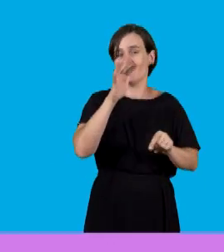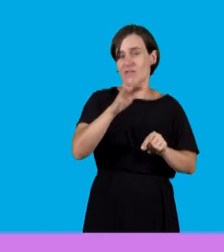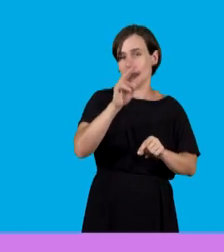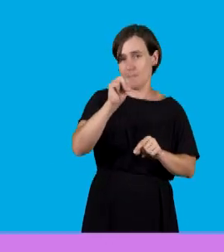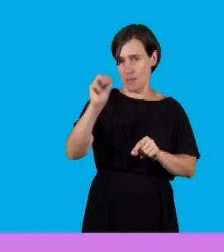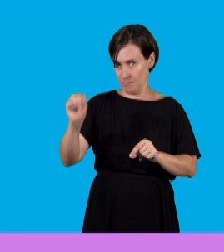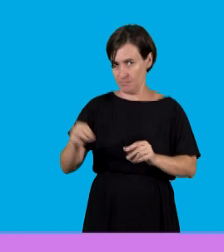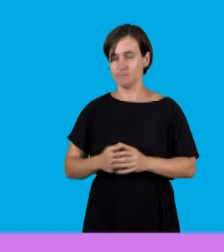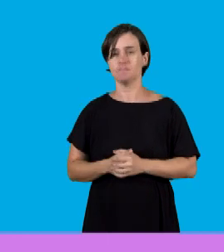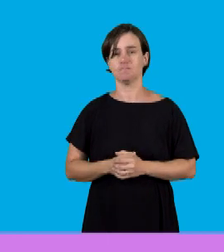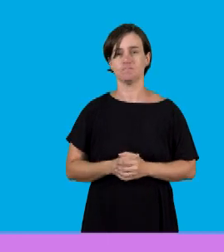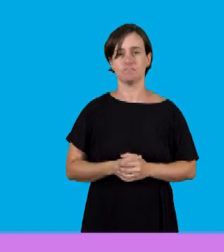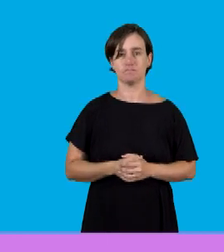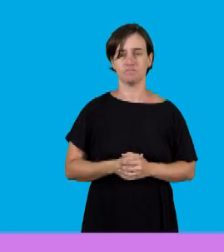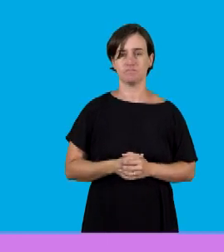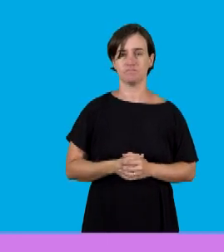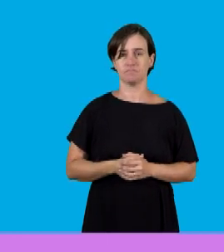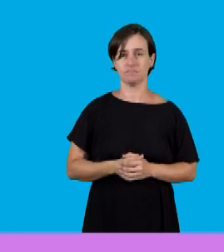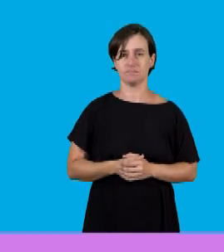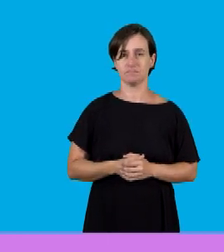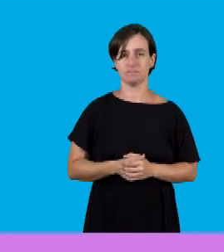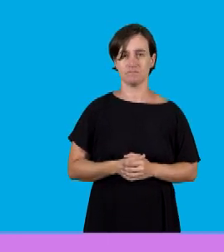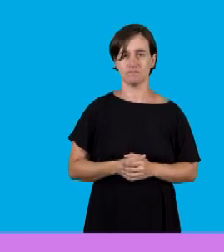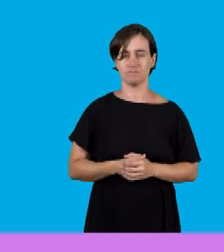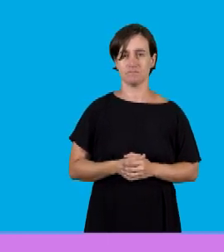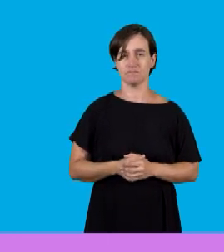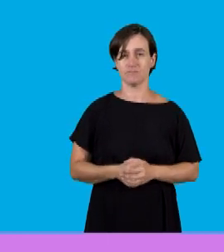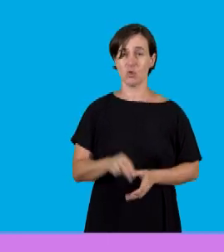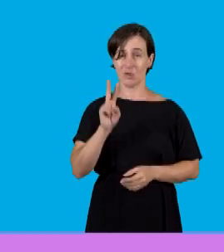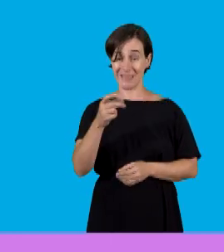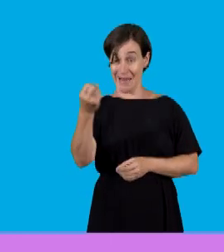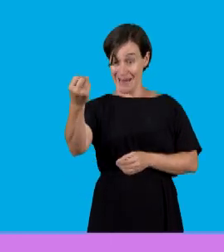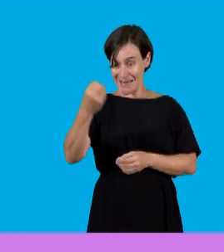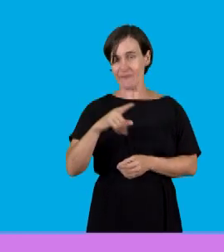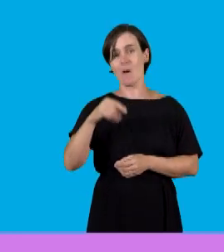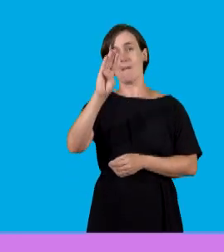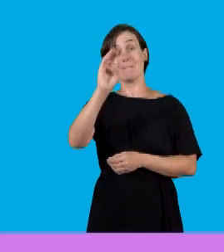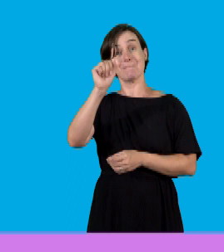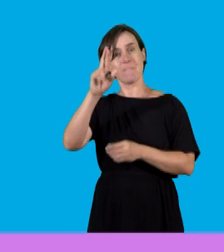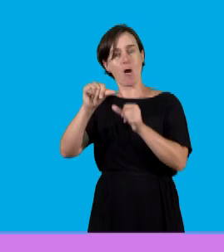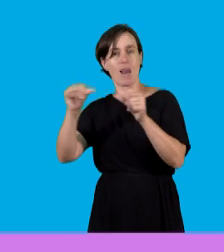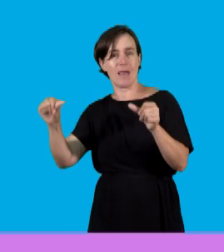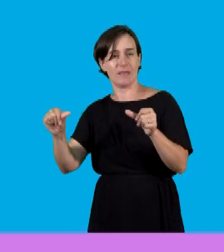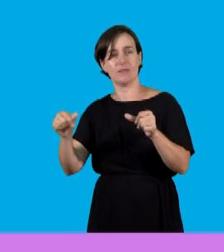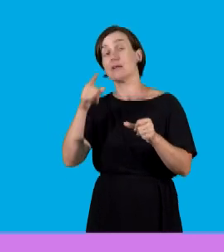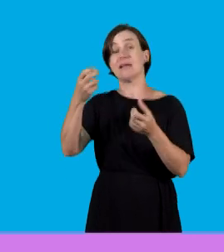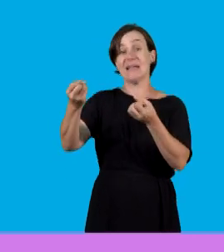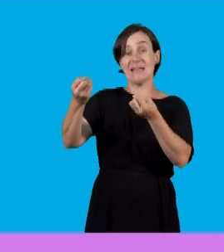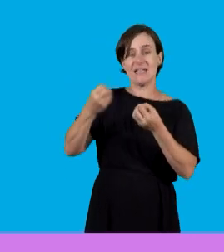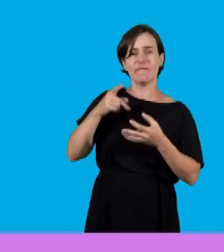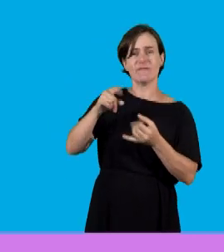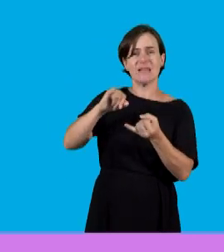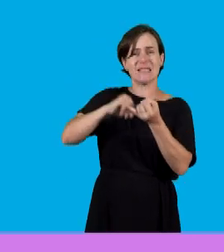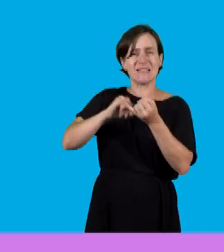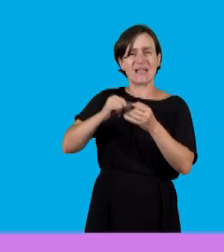millimeters. Bar length, it means 15 millimeters. So the moment they give you the bar length and they don't tell you what is the scale factor, it means they've